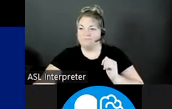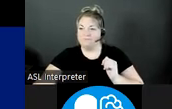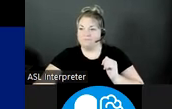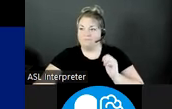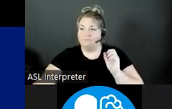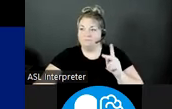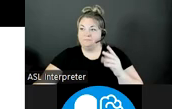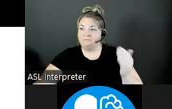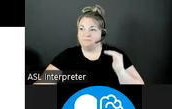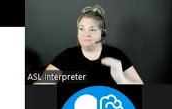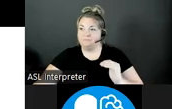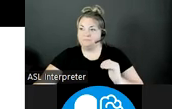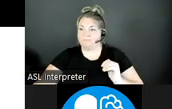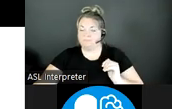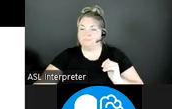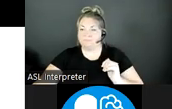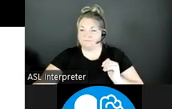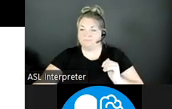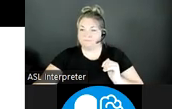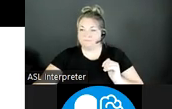All right, we can go to the next slide.